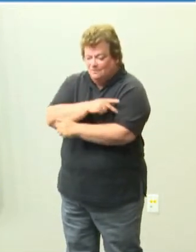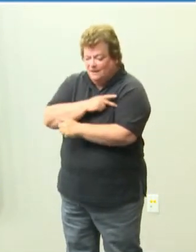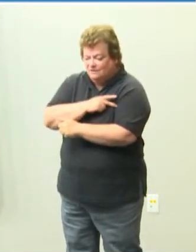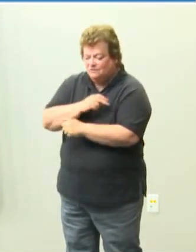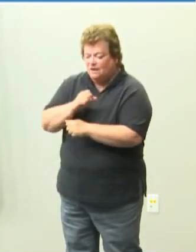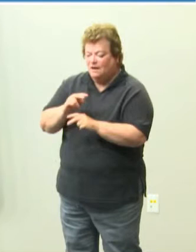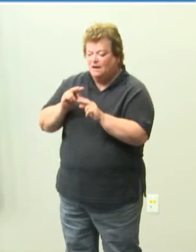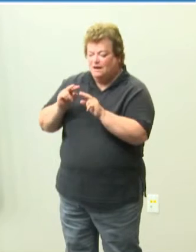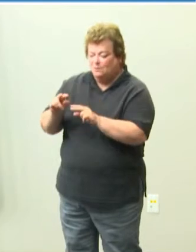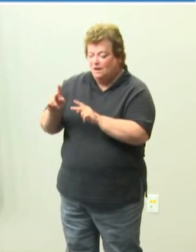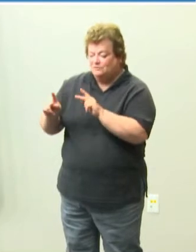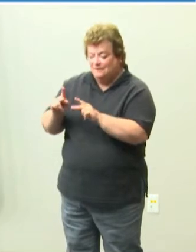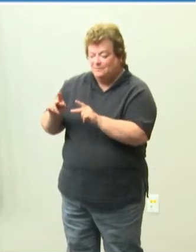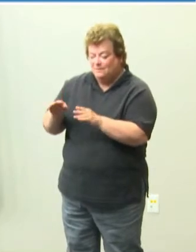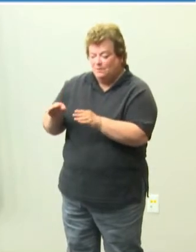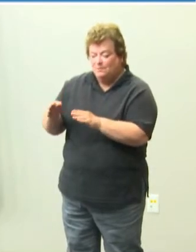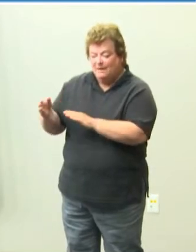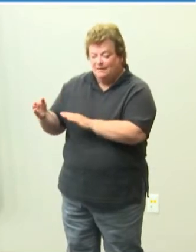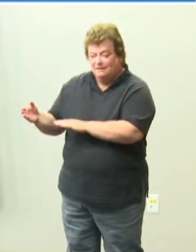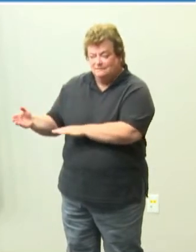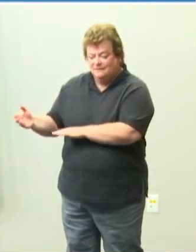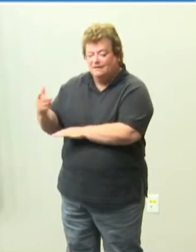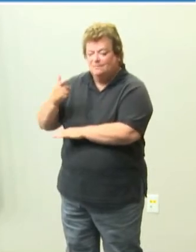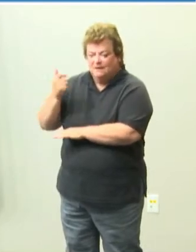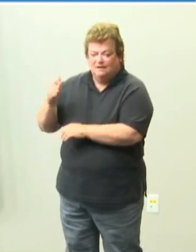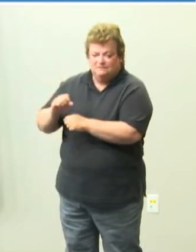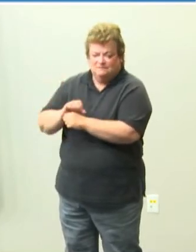there passing because of COVID.